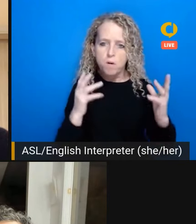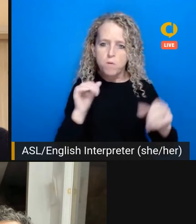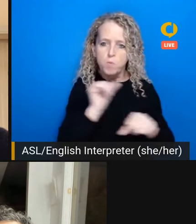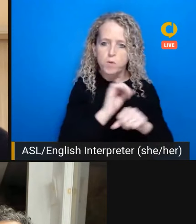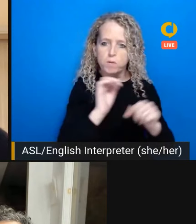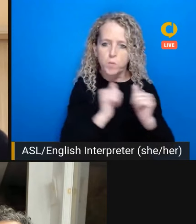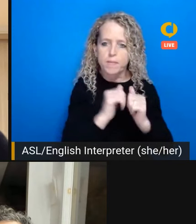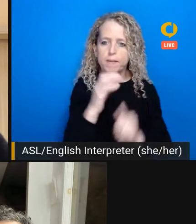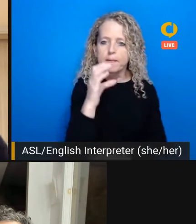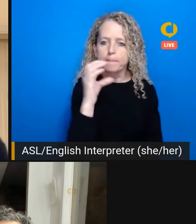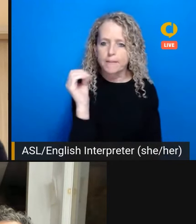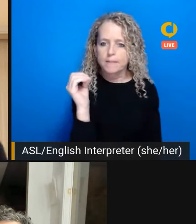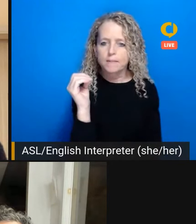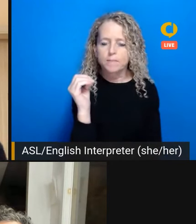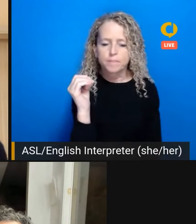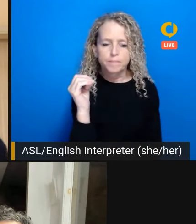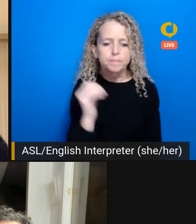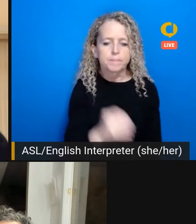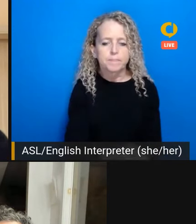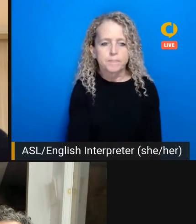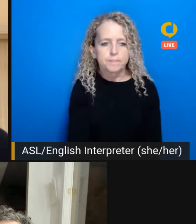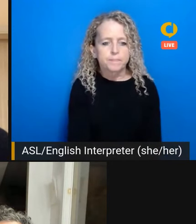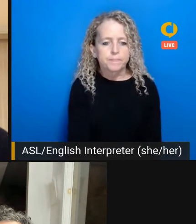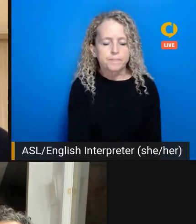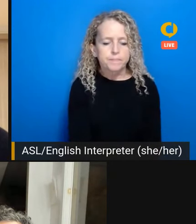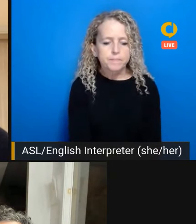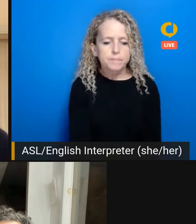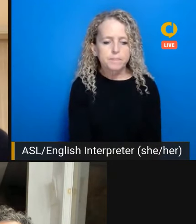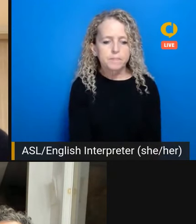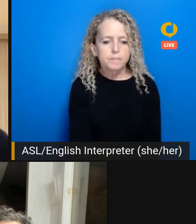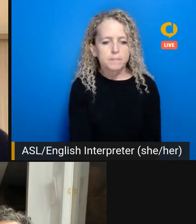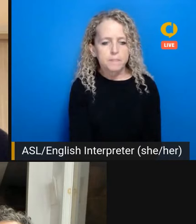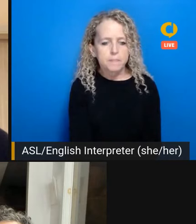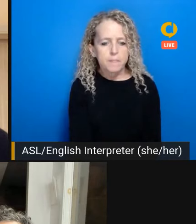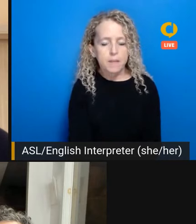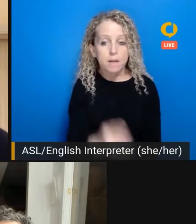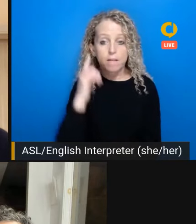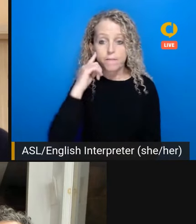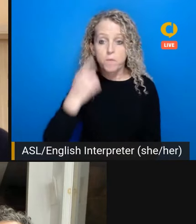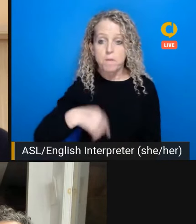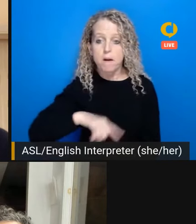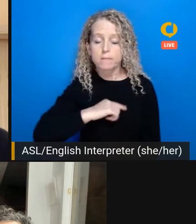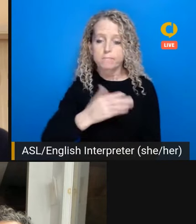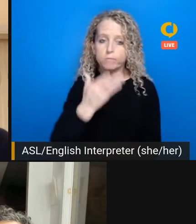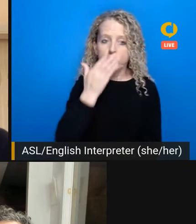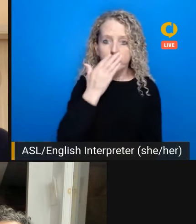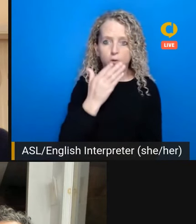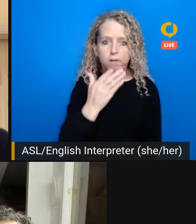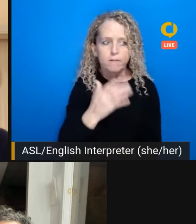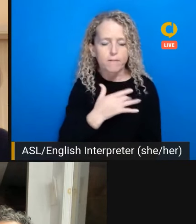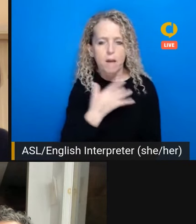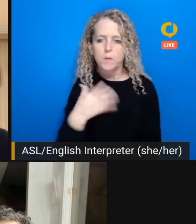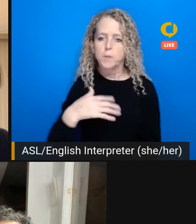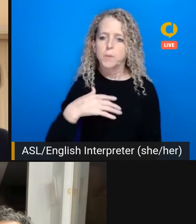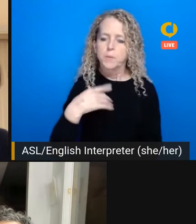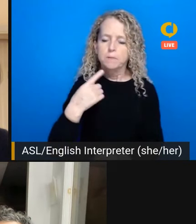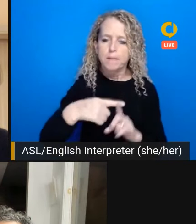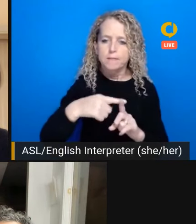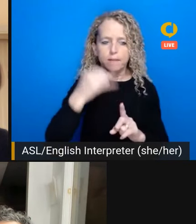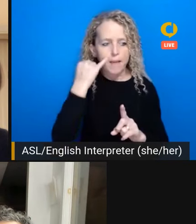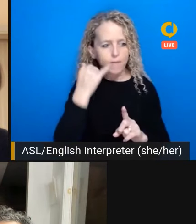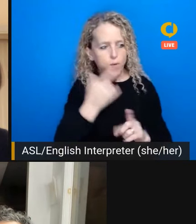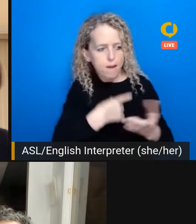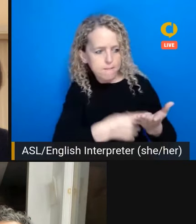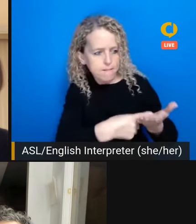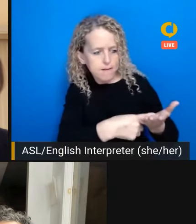companies. And for us, it's a big win to negotiate a research deal with a company. So you'll find